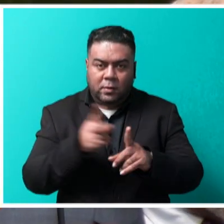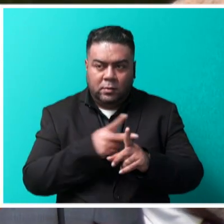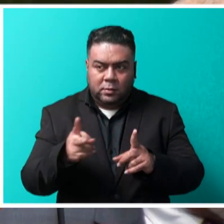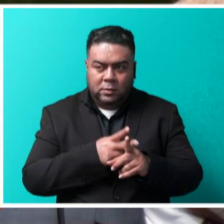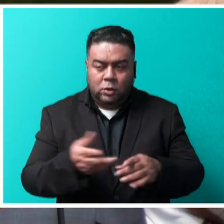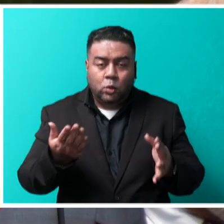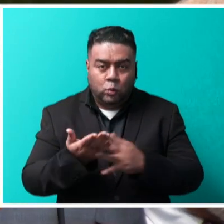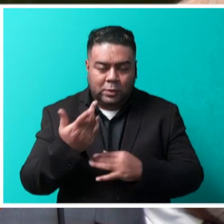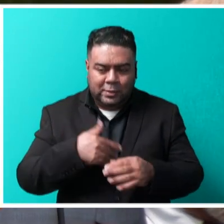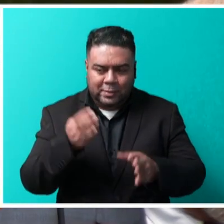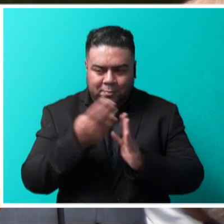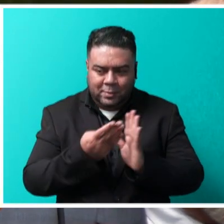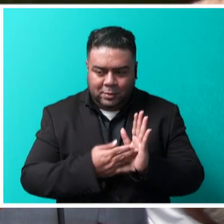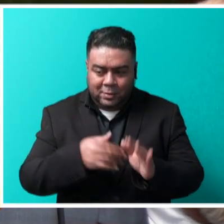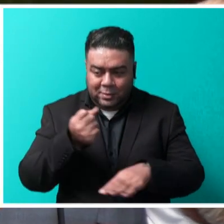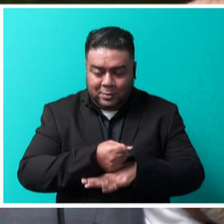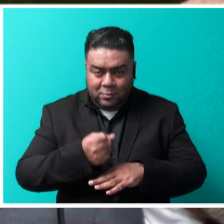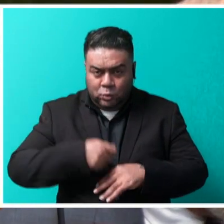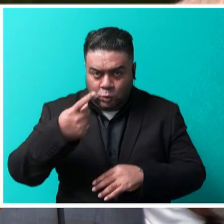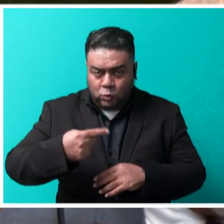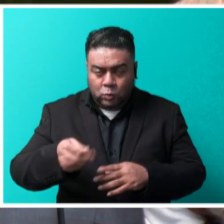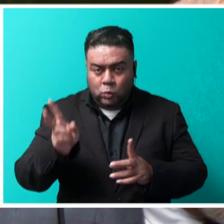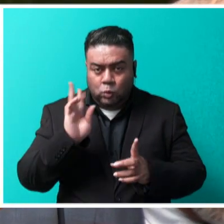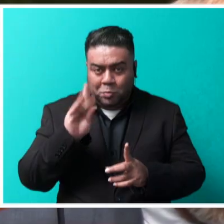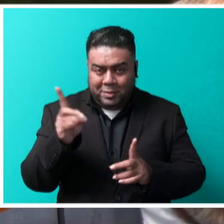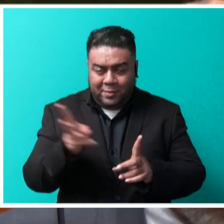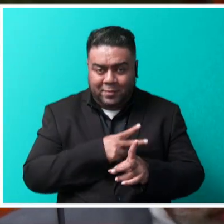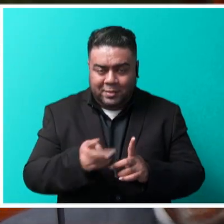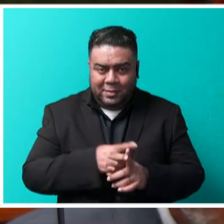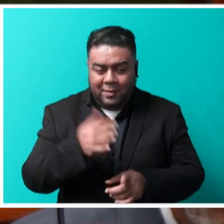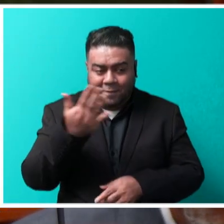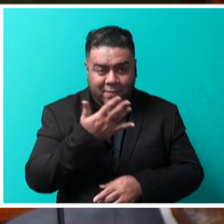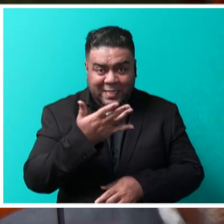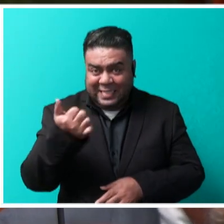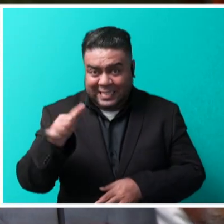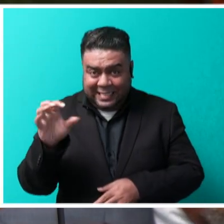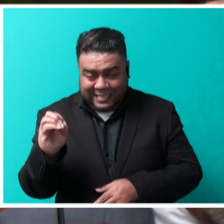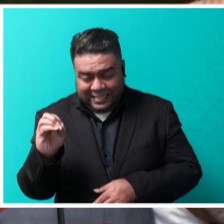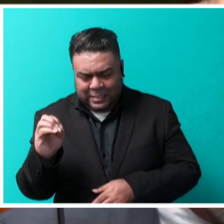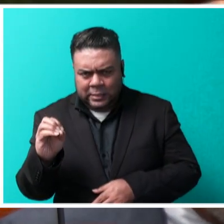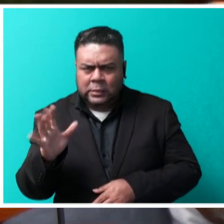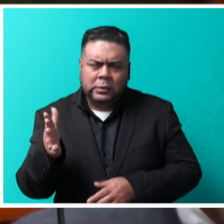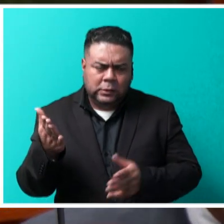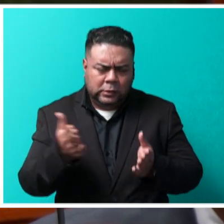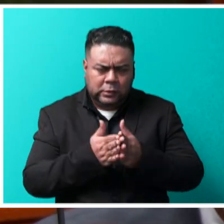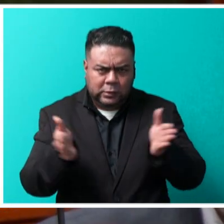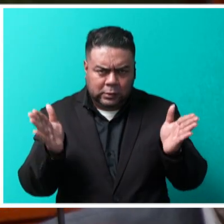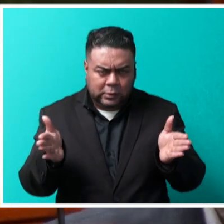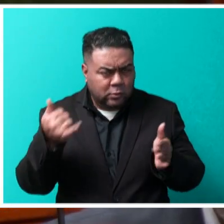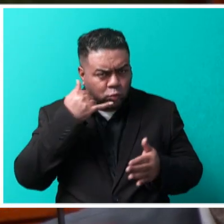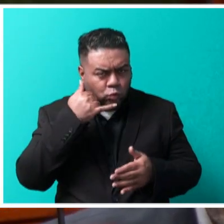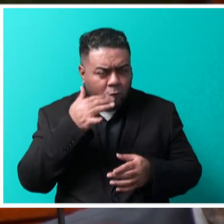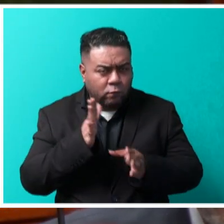Through this budget, government continues to fund the Women's Domestic Violence Helpline 1560 and has also allocated funding to